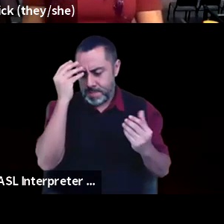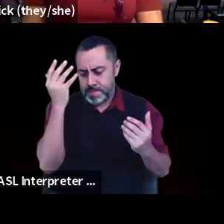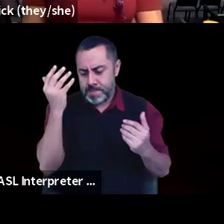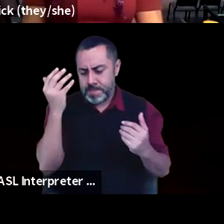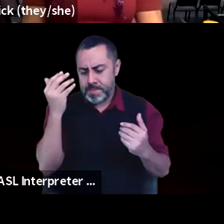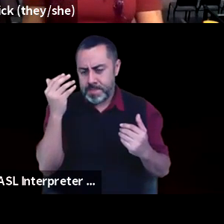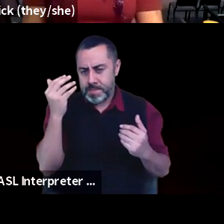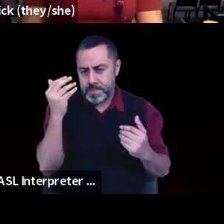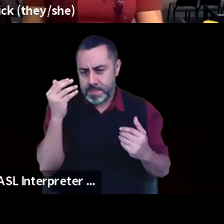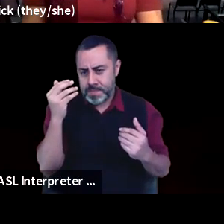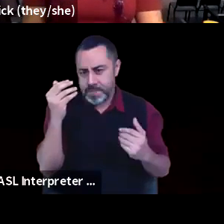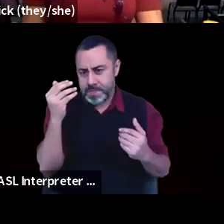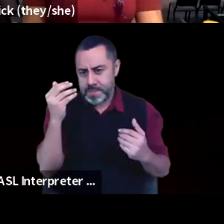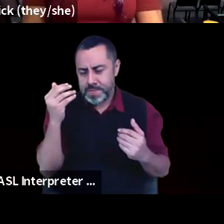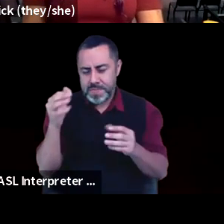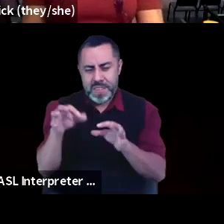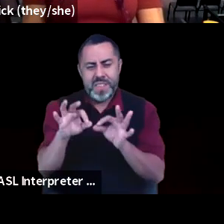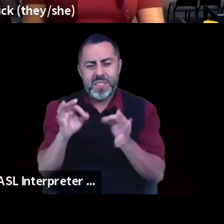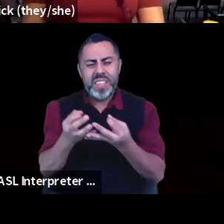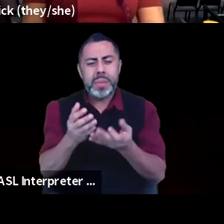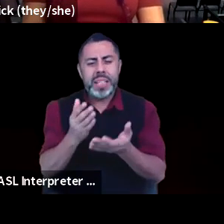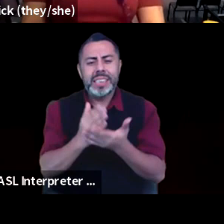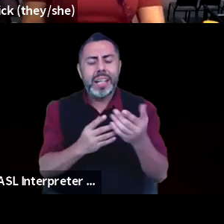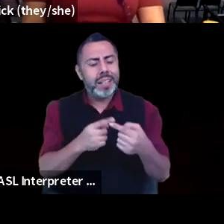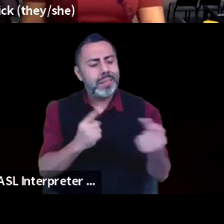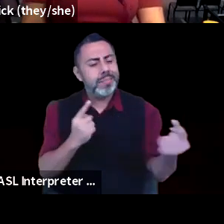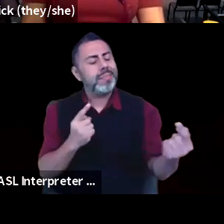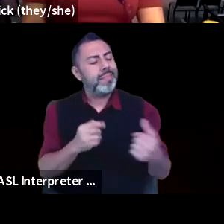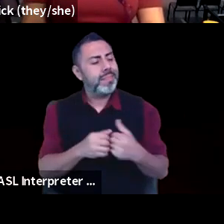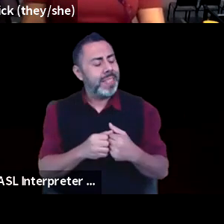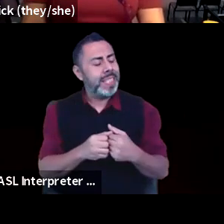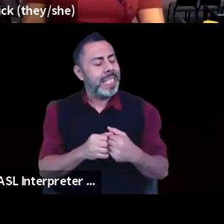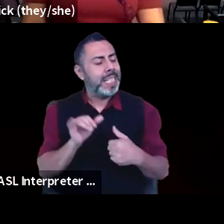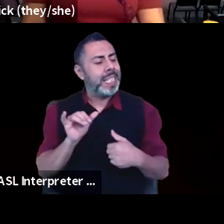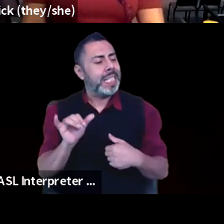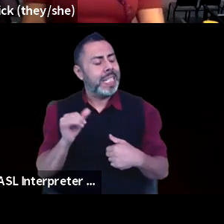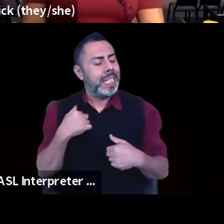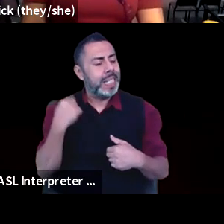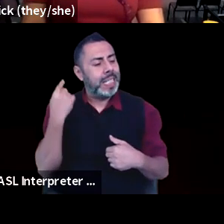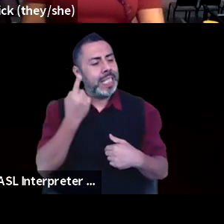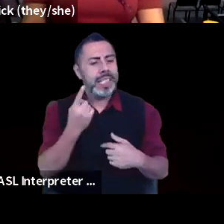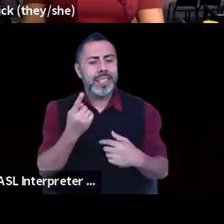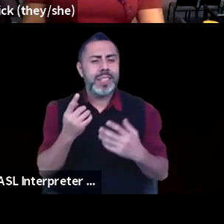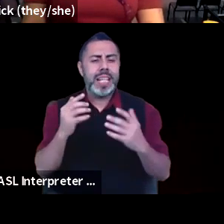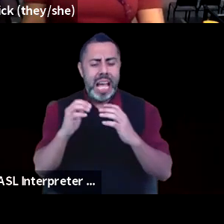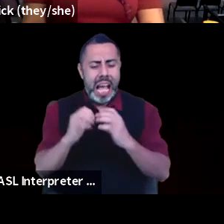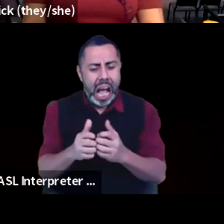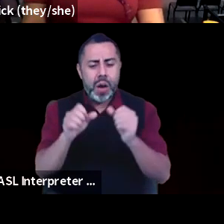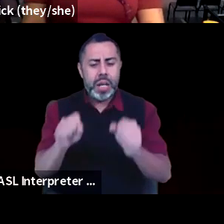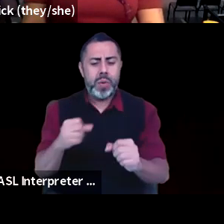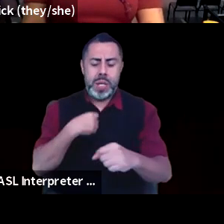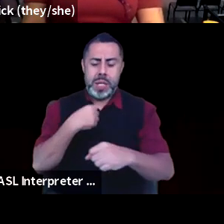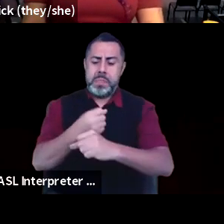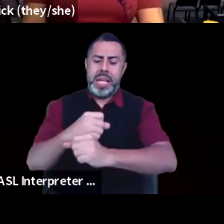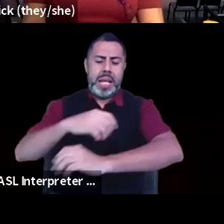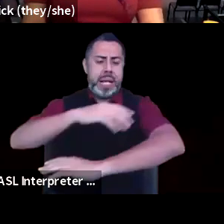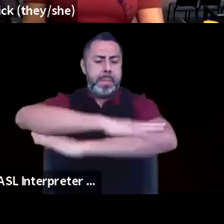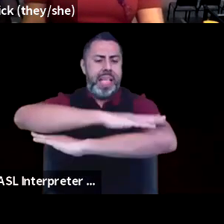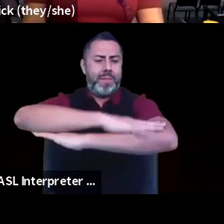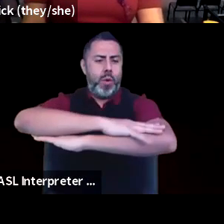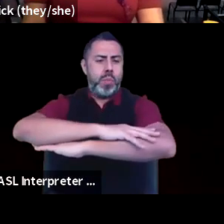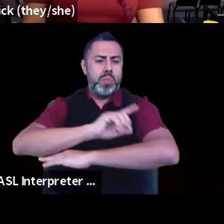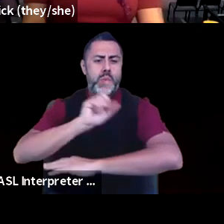some discordance with my family. What does it mean, or how can we create platforms where people can disagree? I think it does a